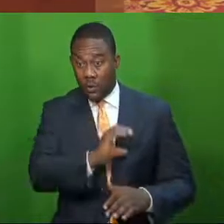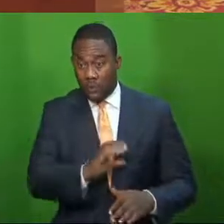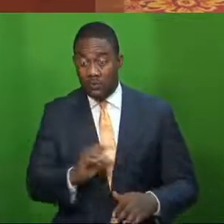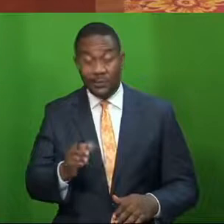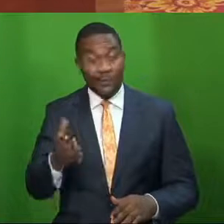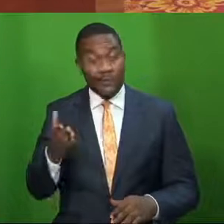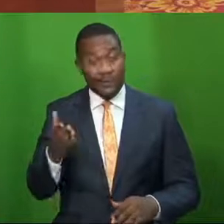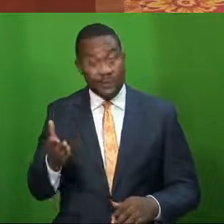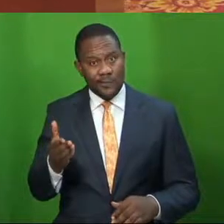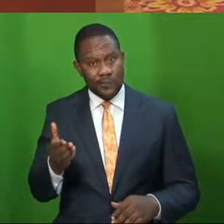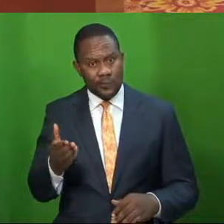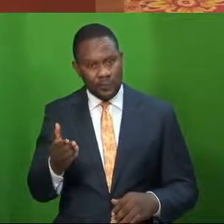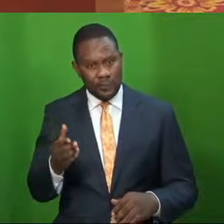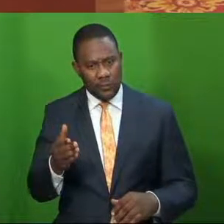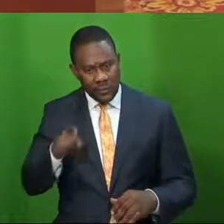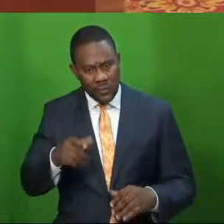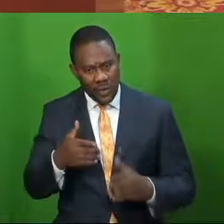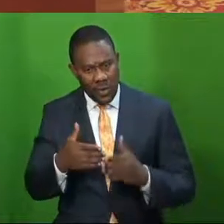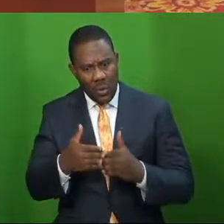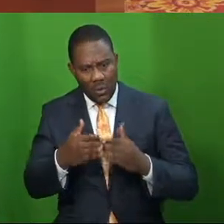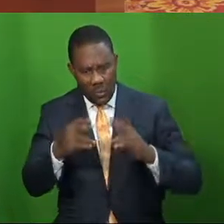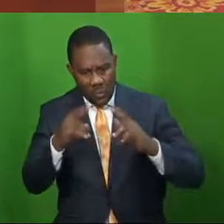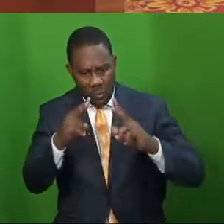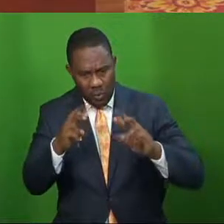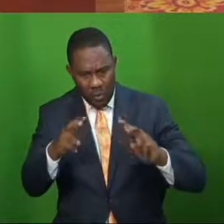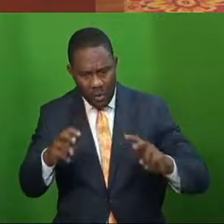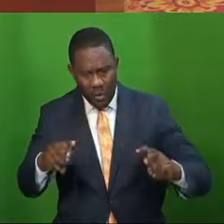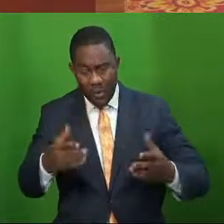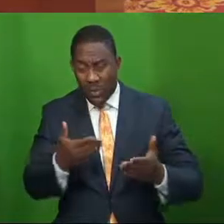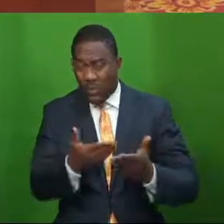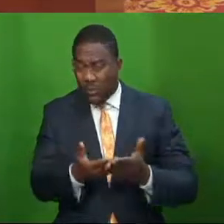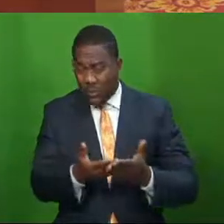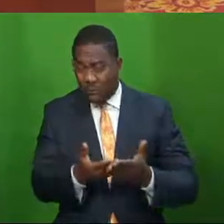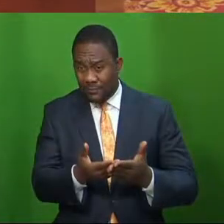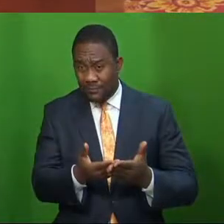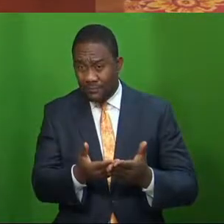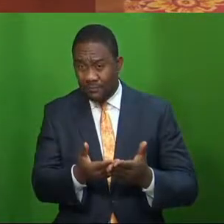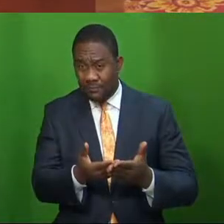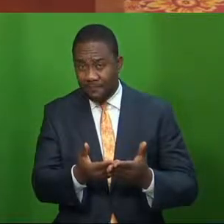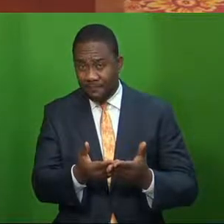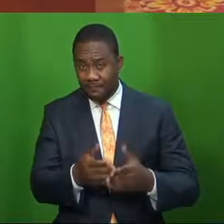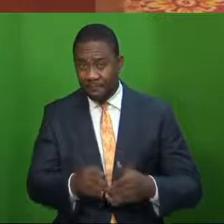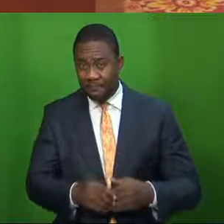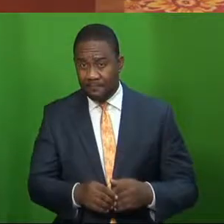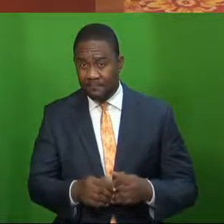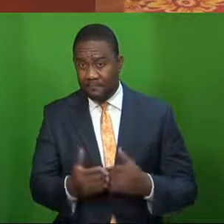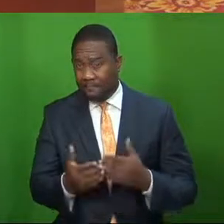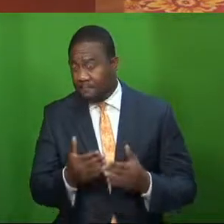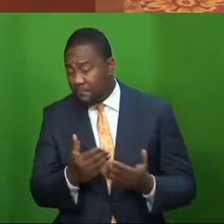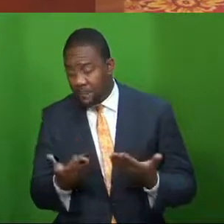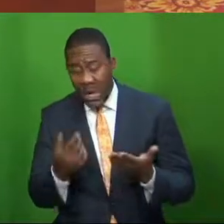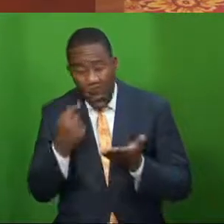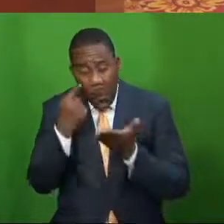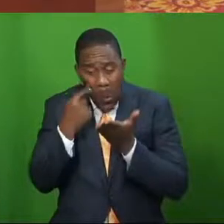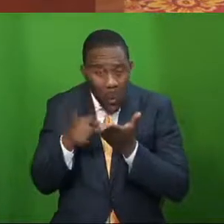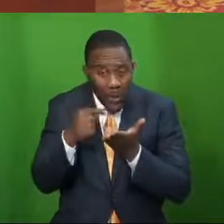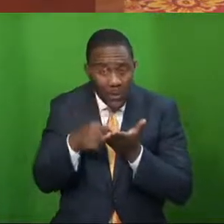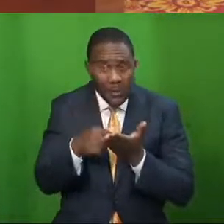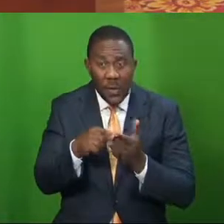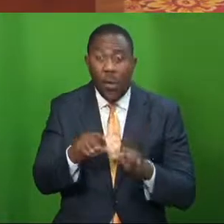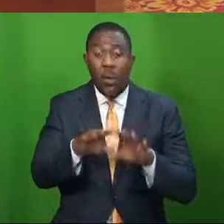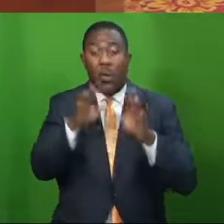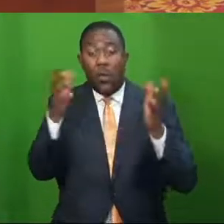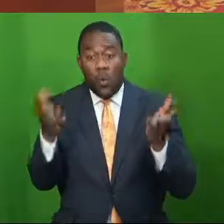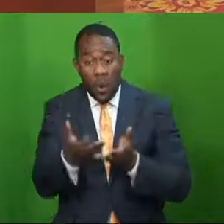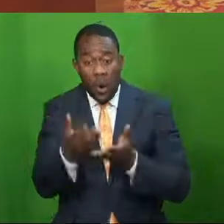the consideration of any amendment to the Standing Orders Committee, Standing Orders, whether it's a review, a holistic review,